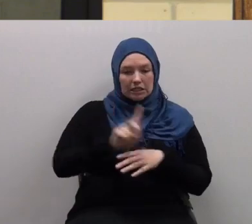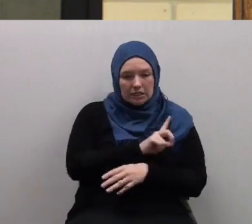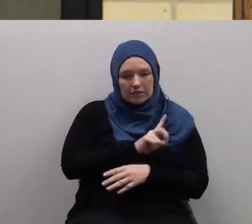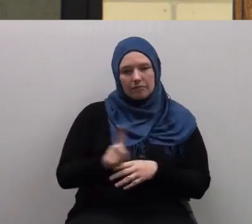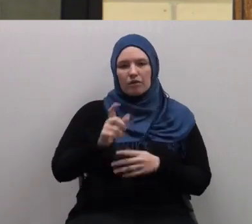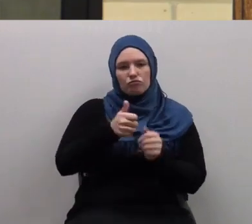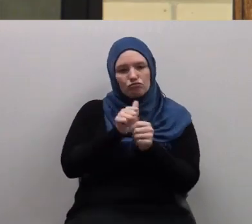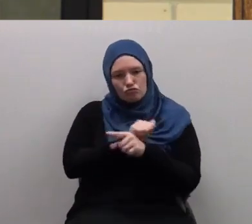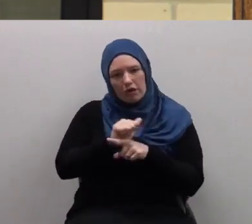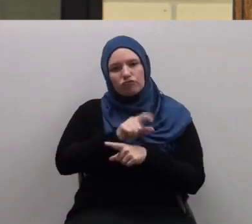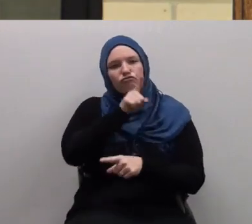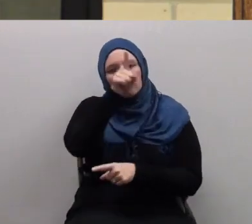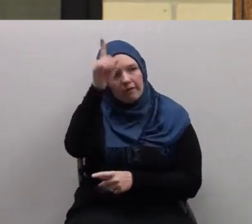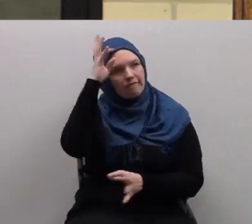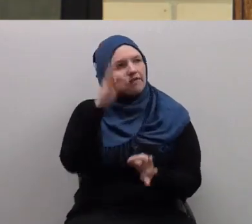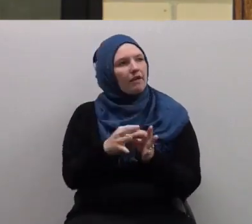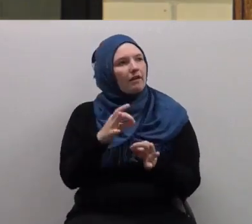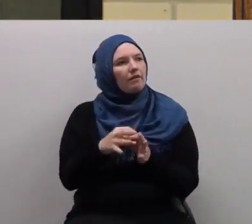practicing Islam.